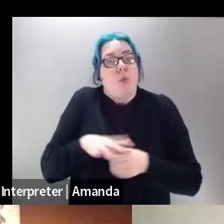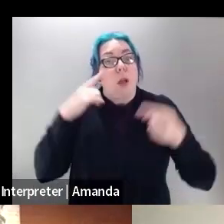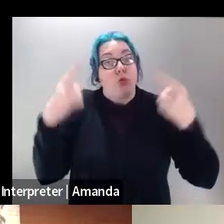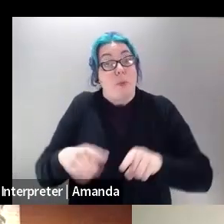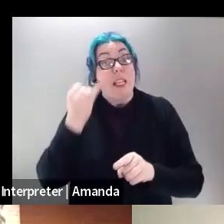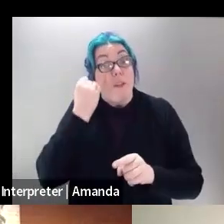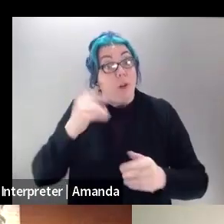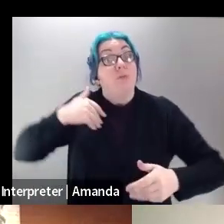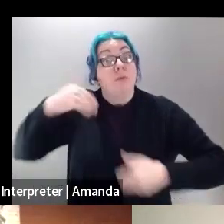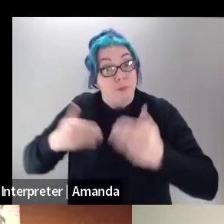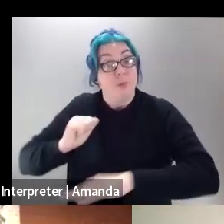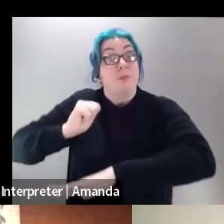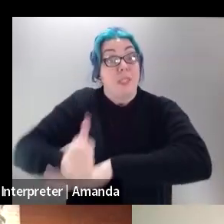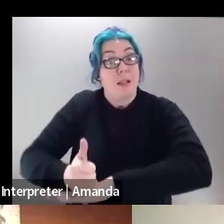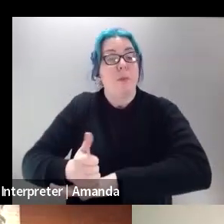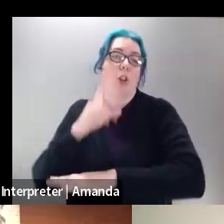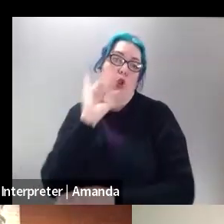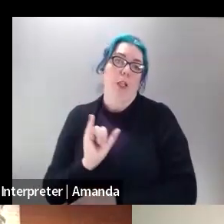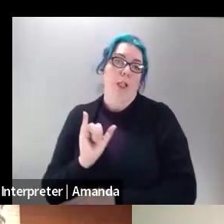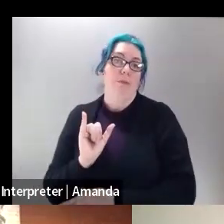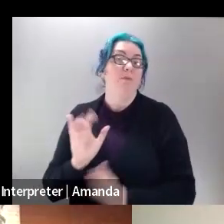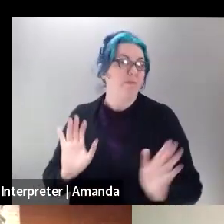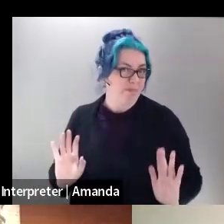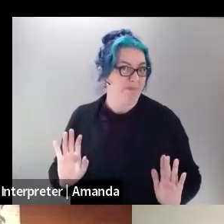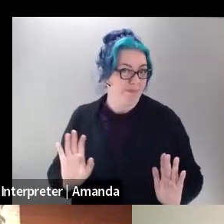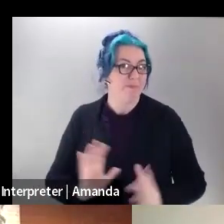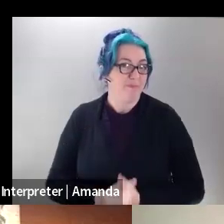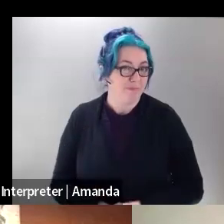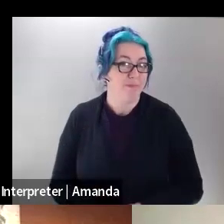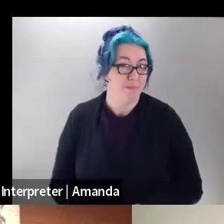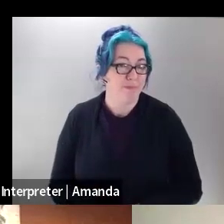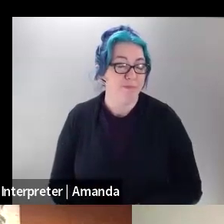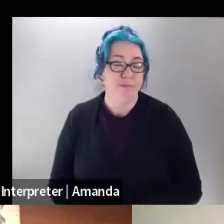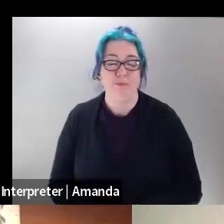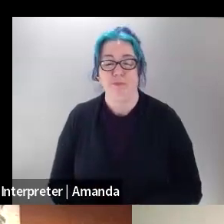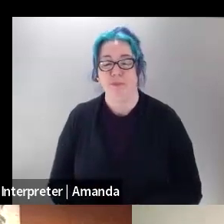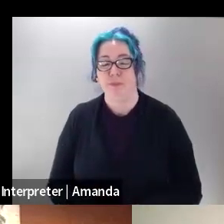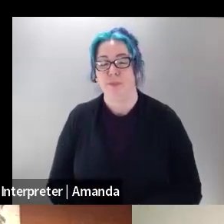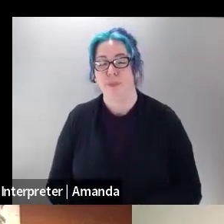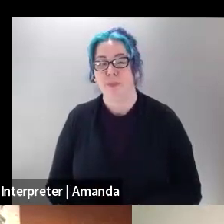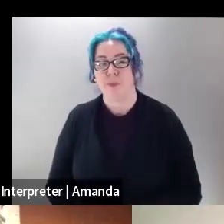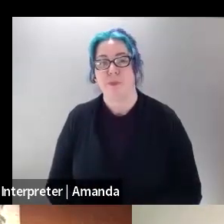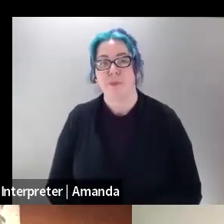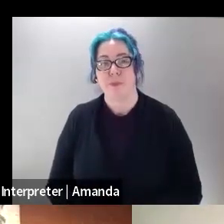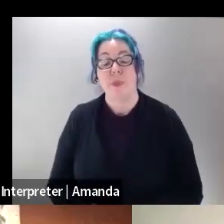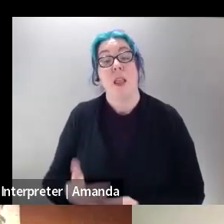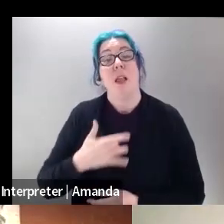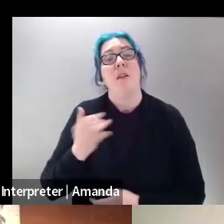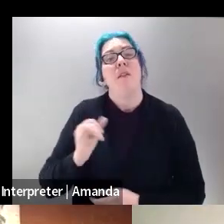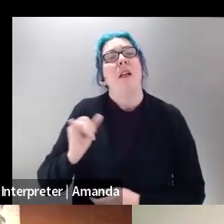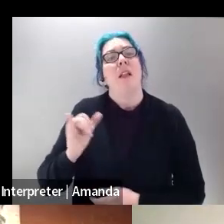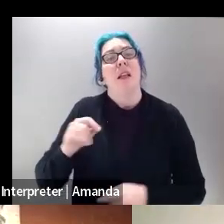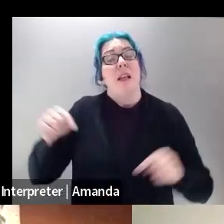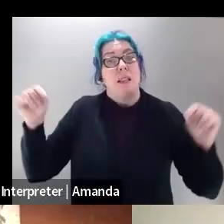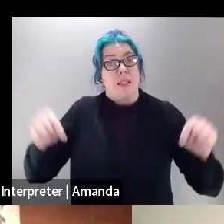the reason that the main reason why I think we can have a more useful conversation is because Canadian Actors Equity is a